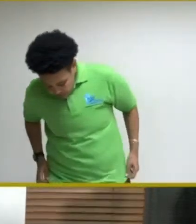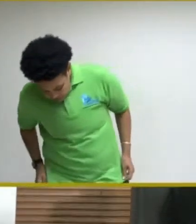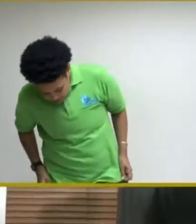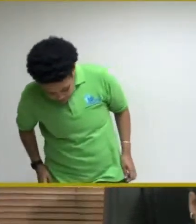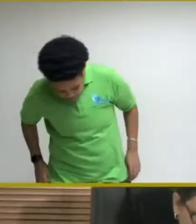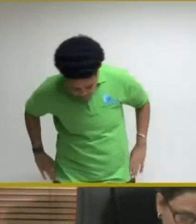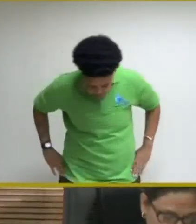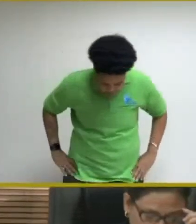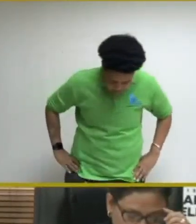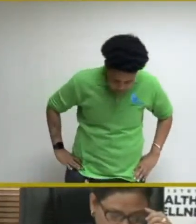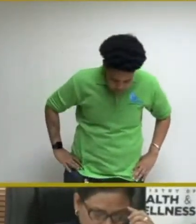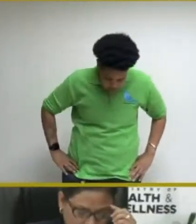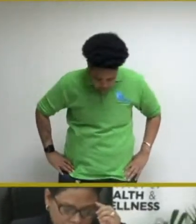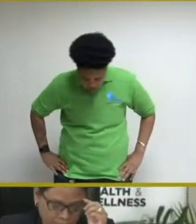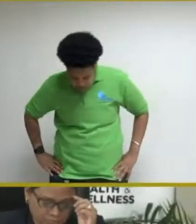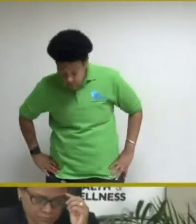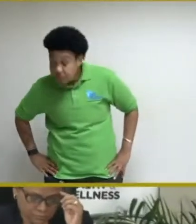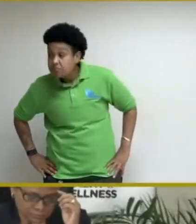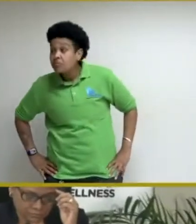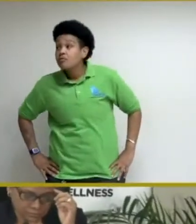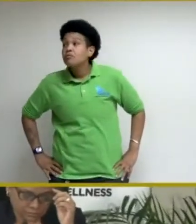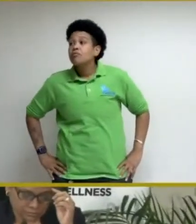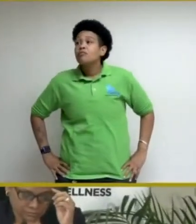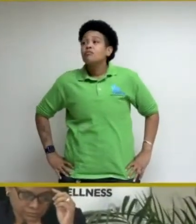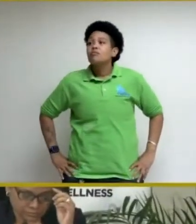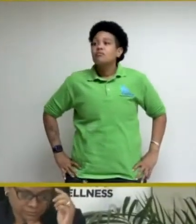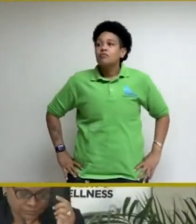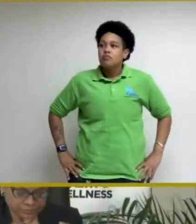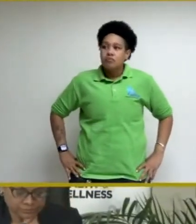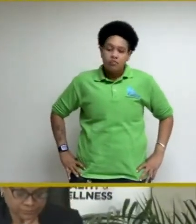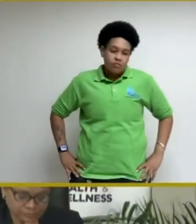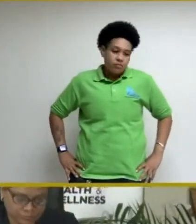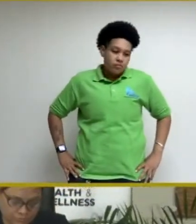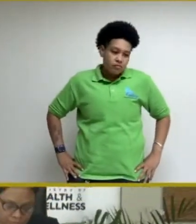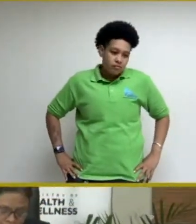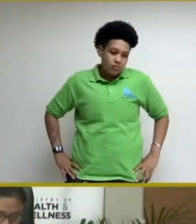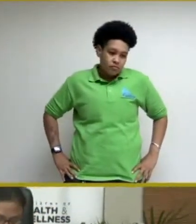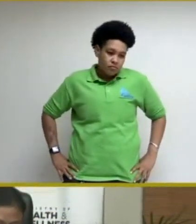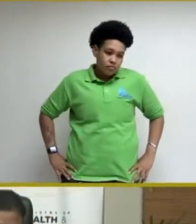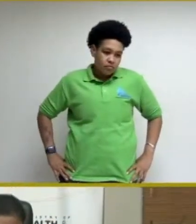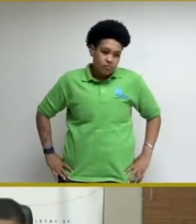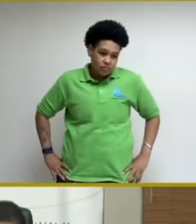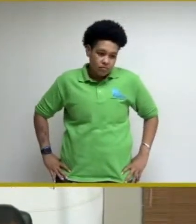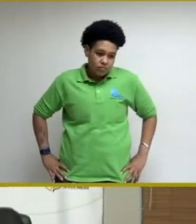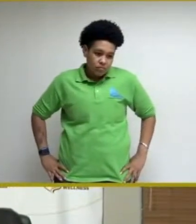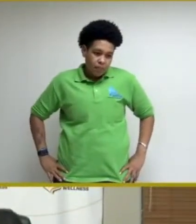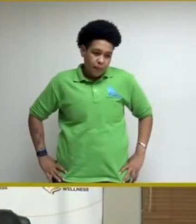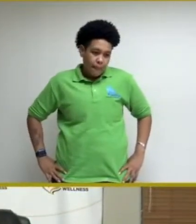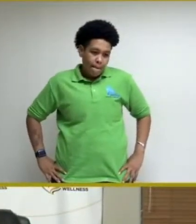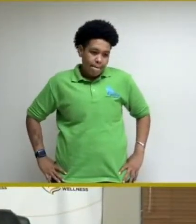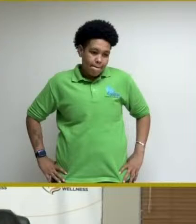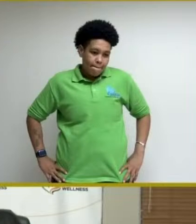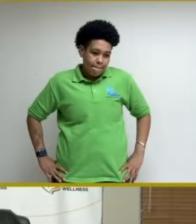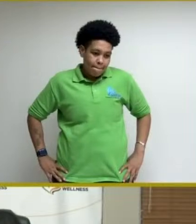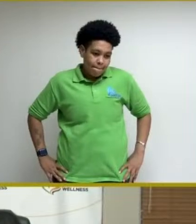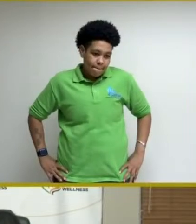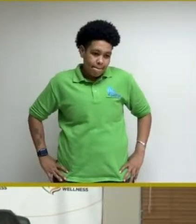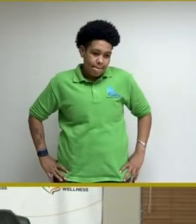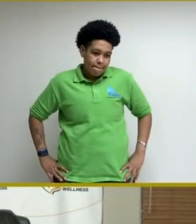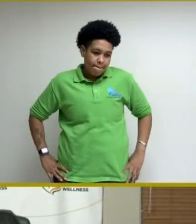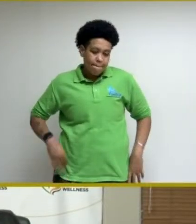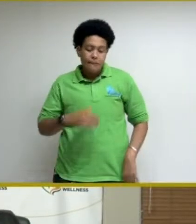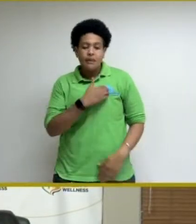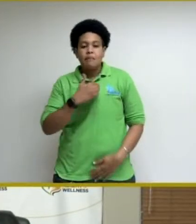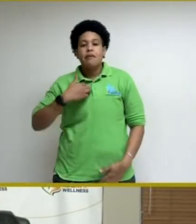At this stage, we open the floor for members of the media to present their questions, and invite you to use the raised hand